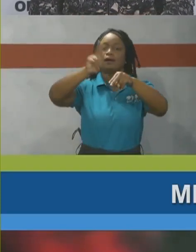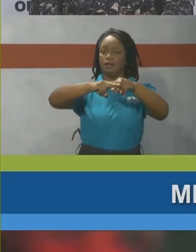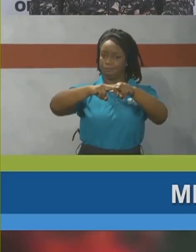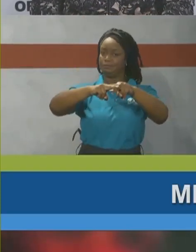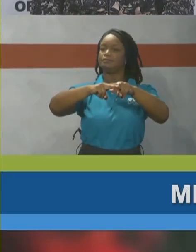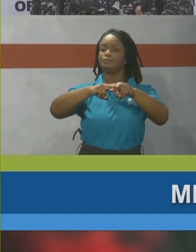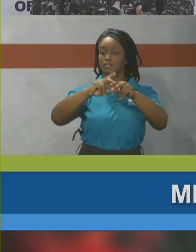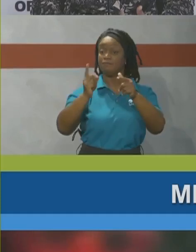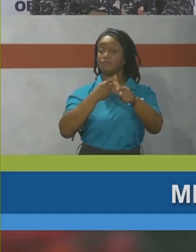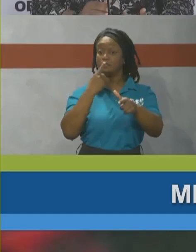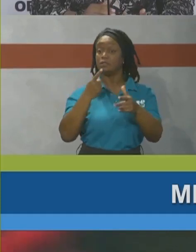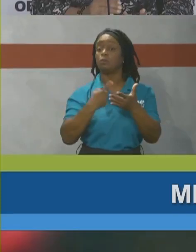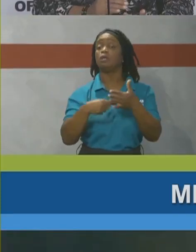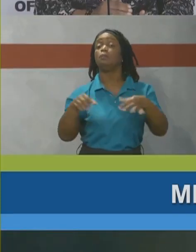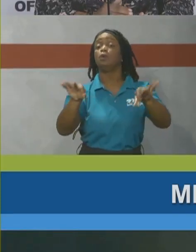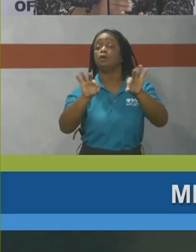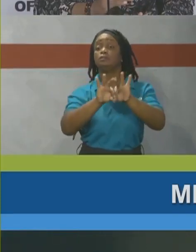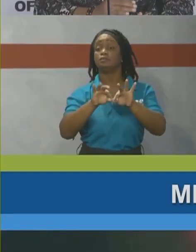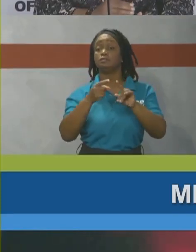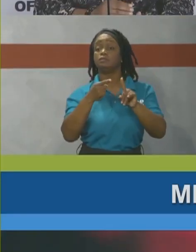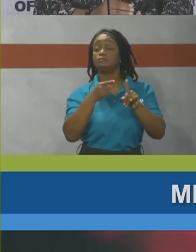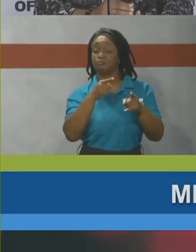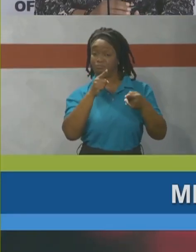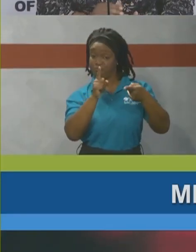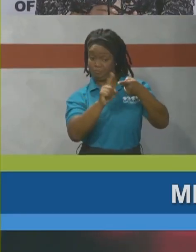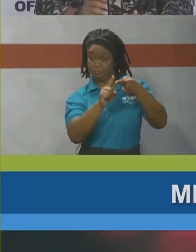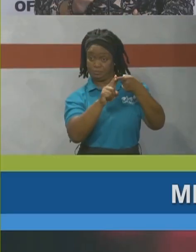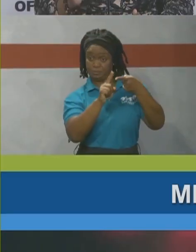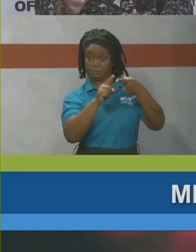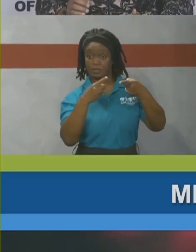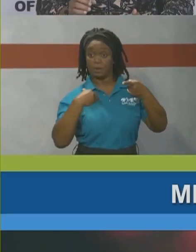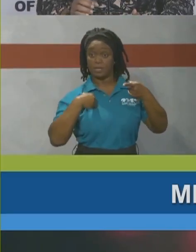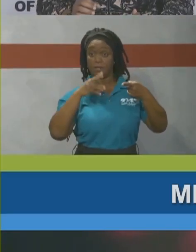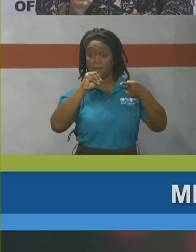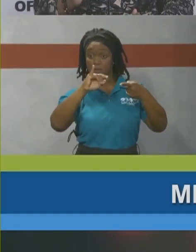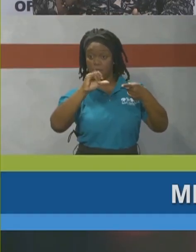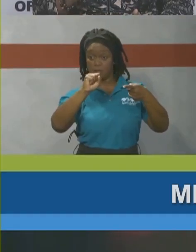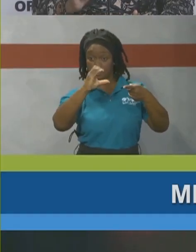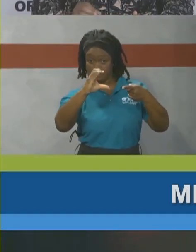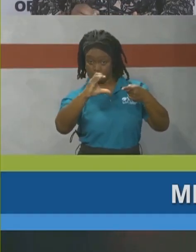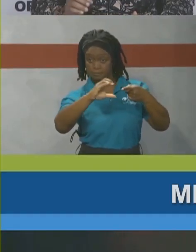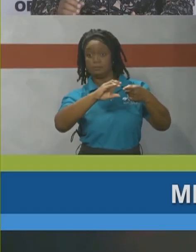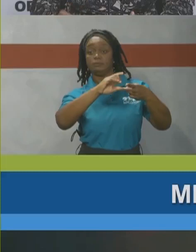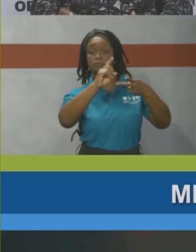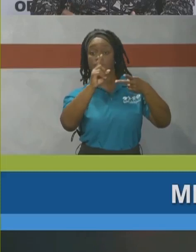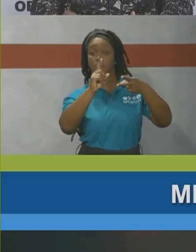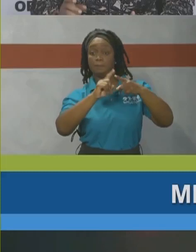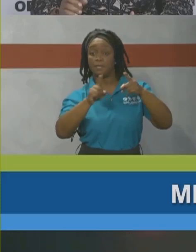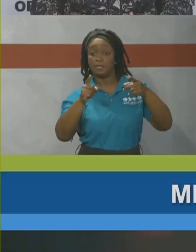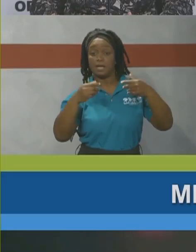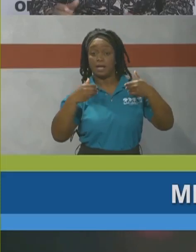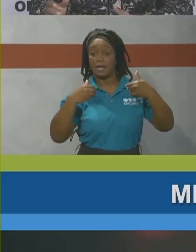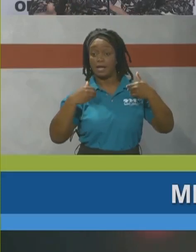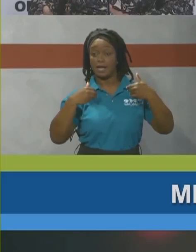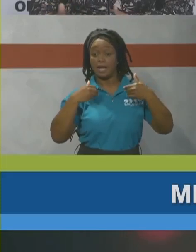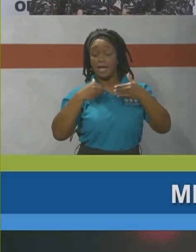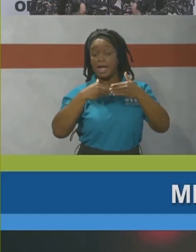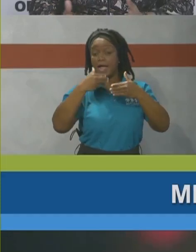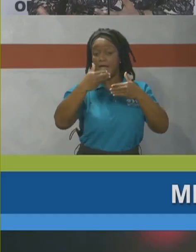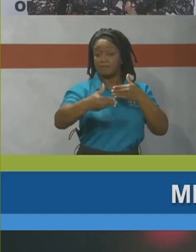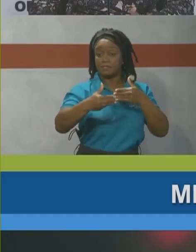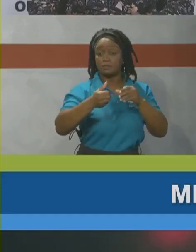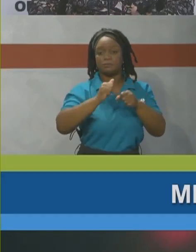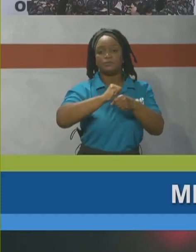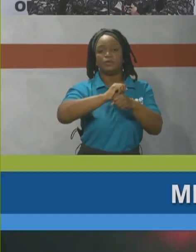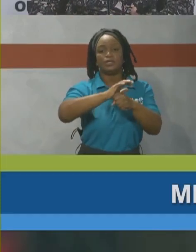one is that we're not only seeing Miss C coming up, but we have now the post-COVID brain inflammation